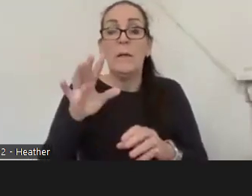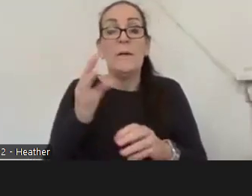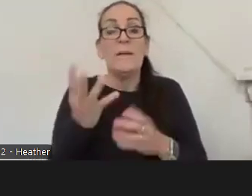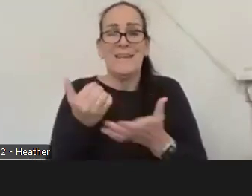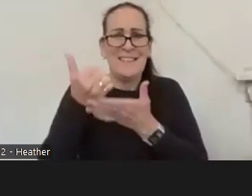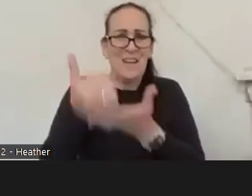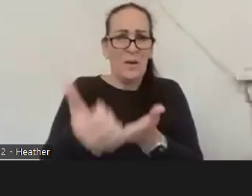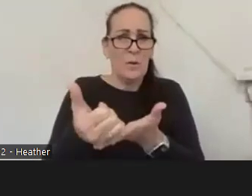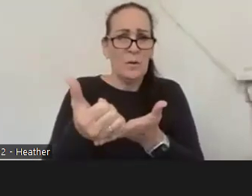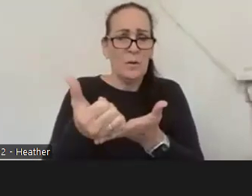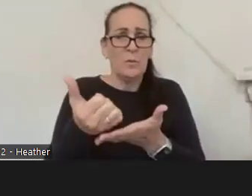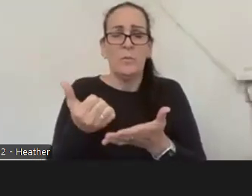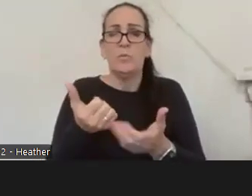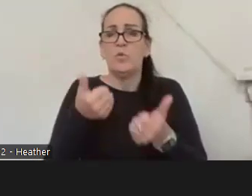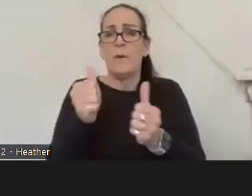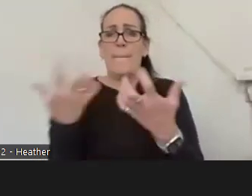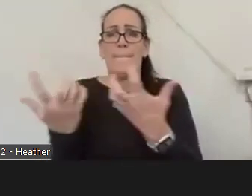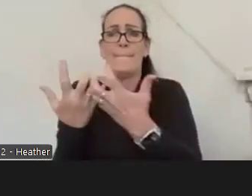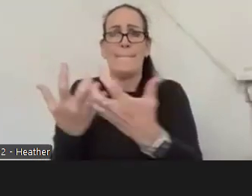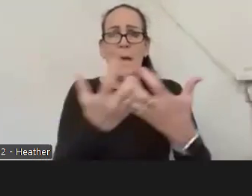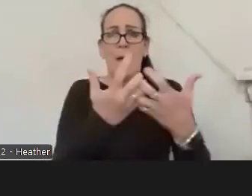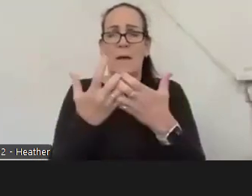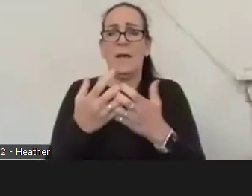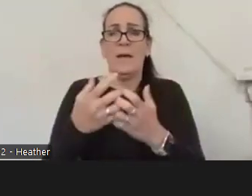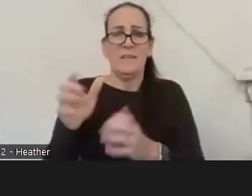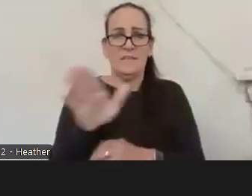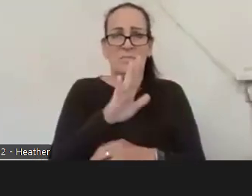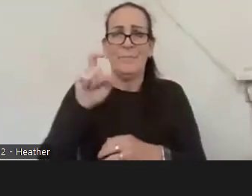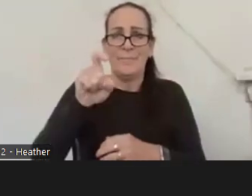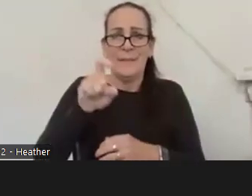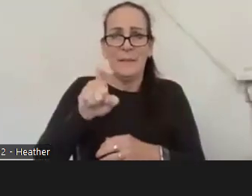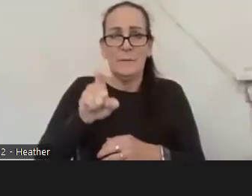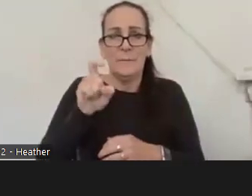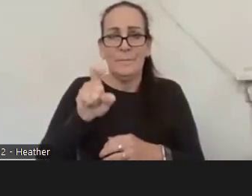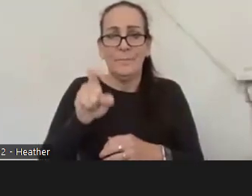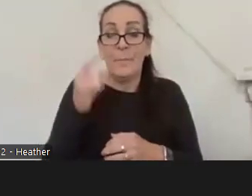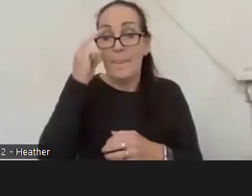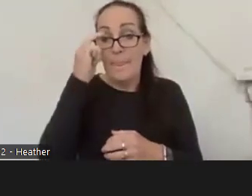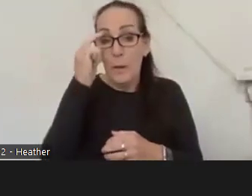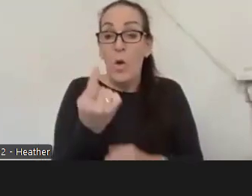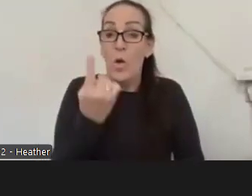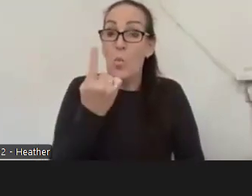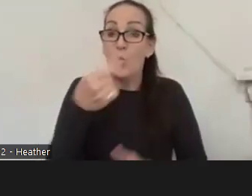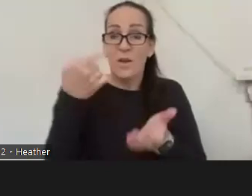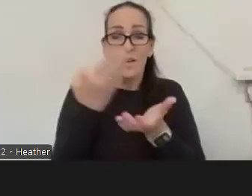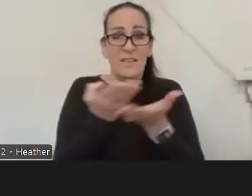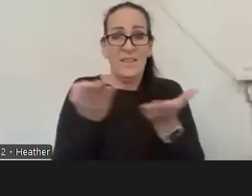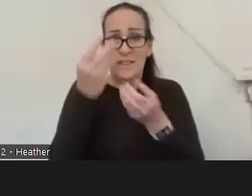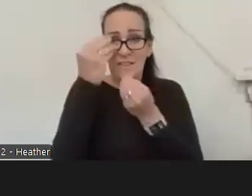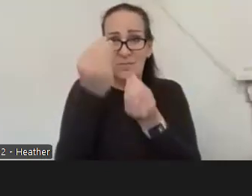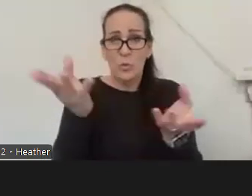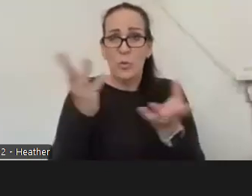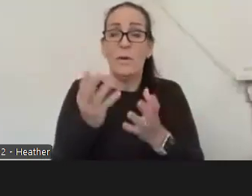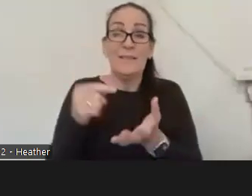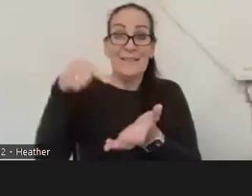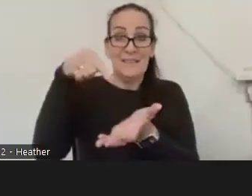the needs of demand. One thing I will tell you that speaks to the demand is